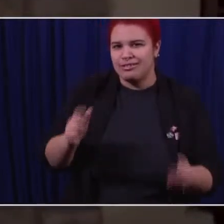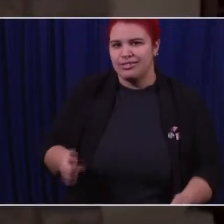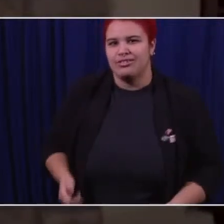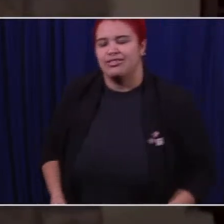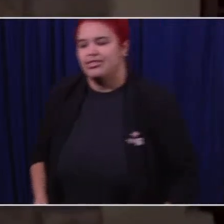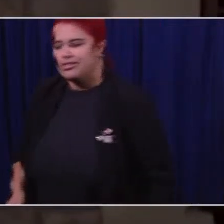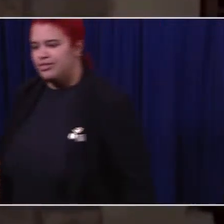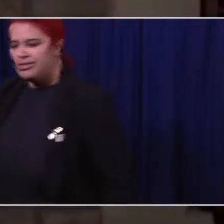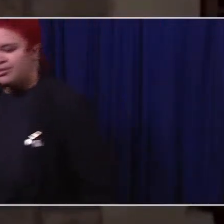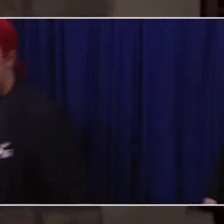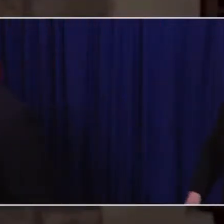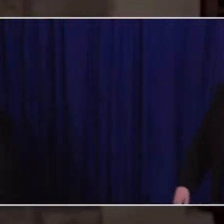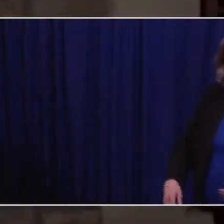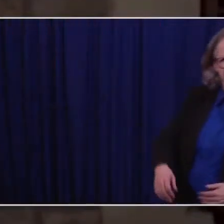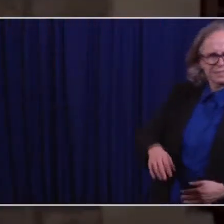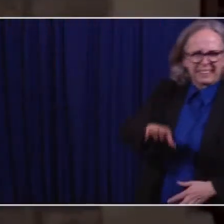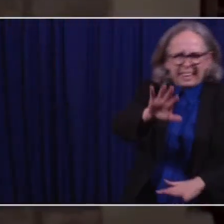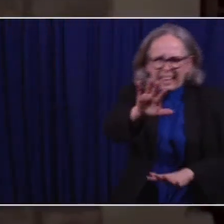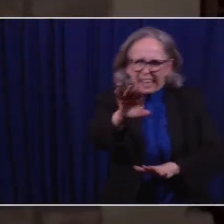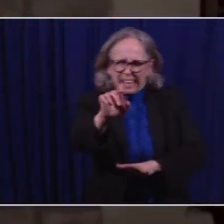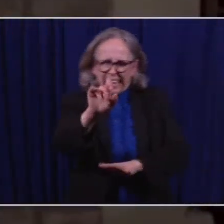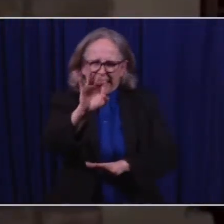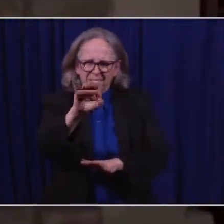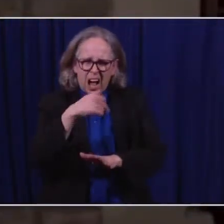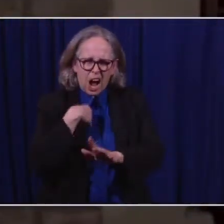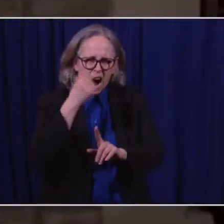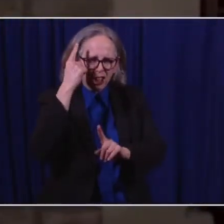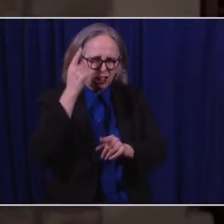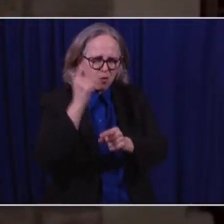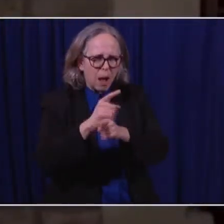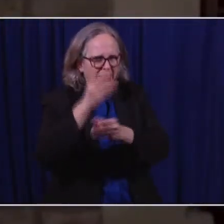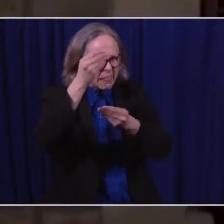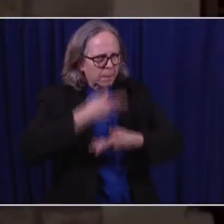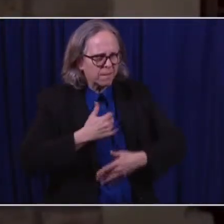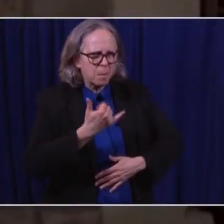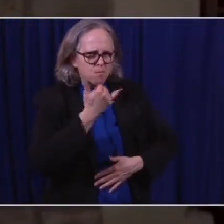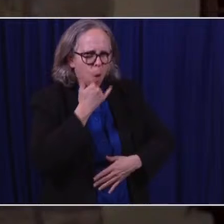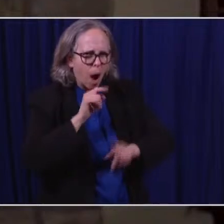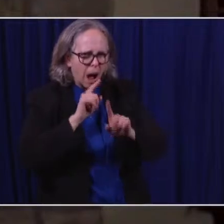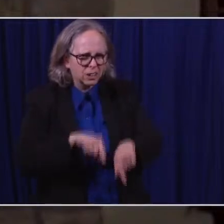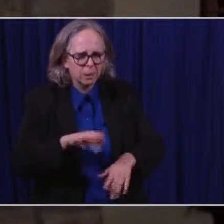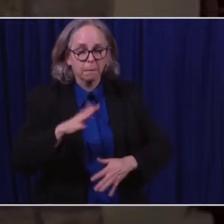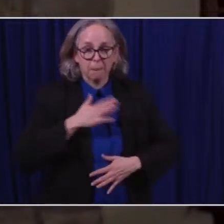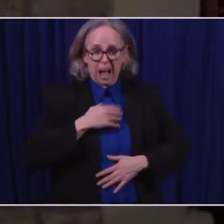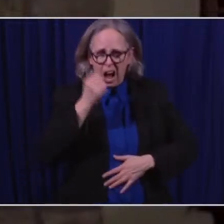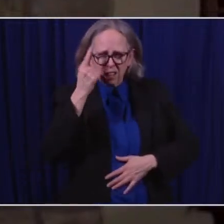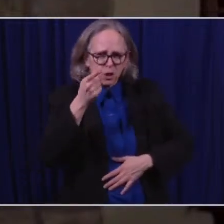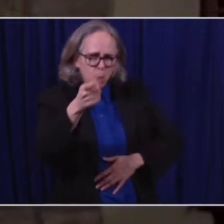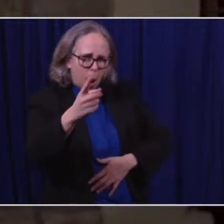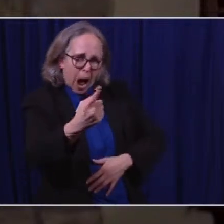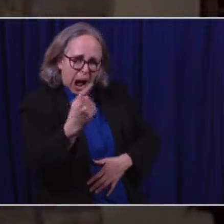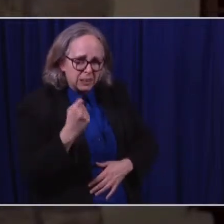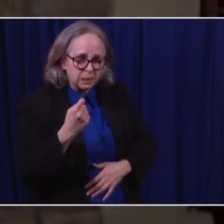can tell me if I got it wrong. My understanding of your question is the school goes back, everybody gets vaccinated. Who wants to get